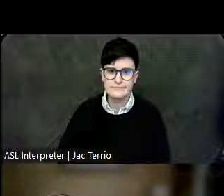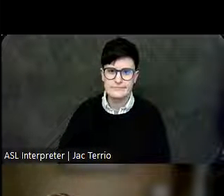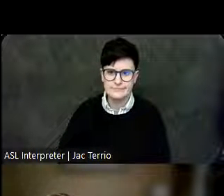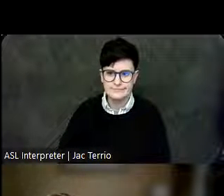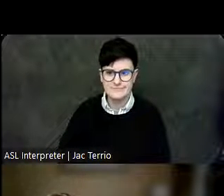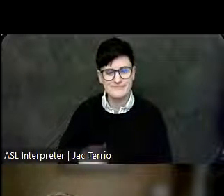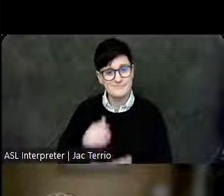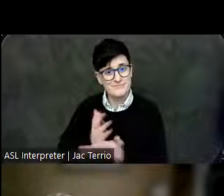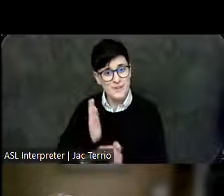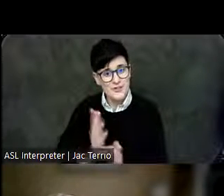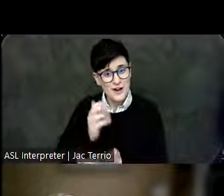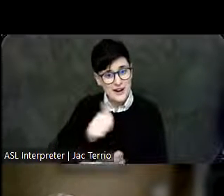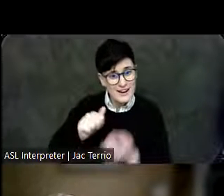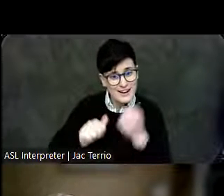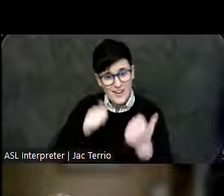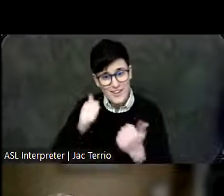Hey, any other